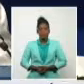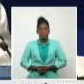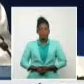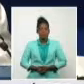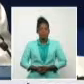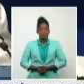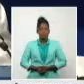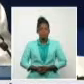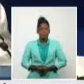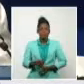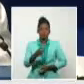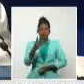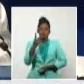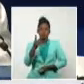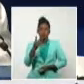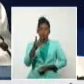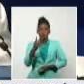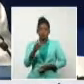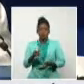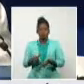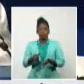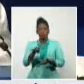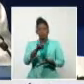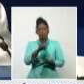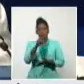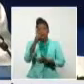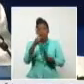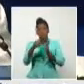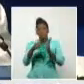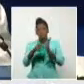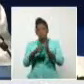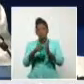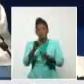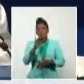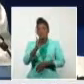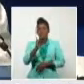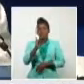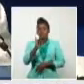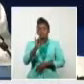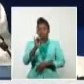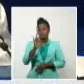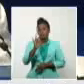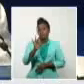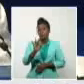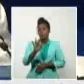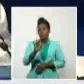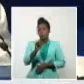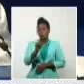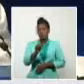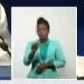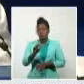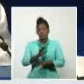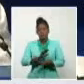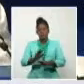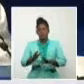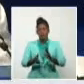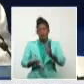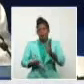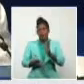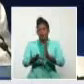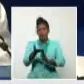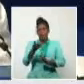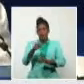Dos fueron evacuados is y higher 1,078 than the number personas of people ya fueron being dadas de admitted. alta en nuestro